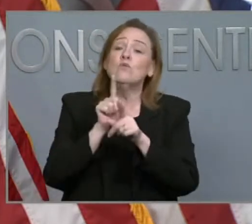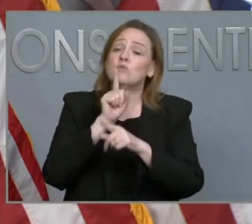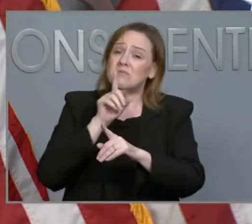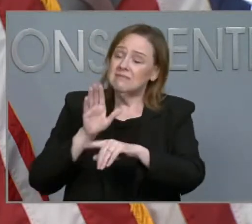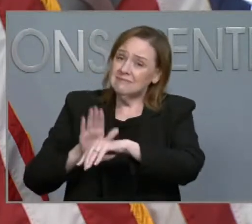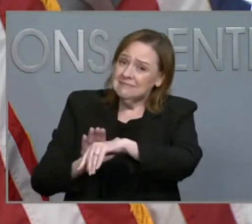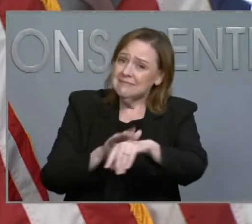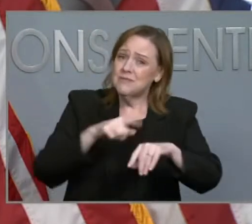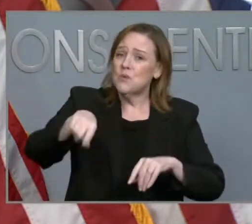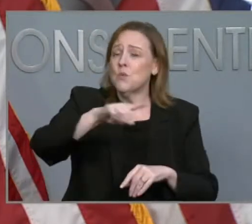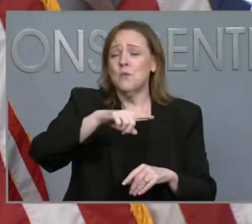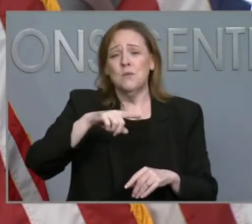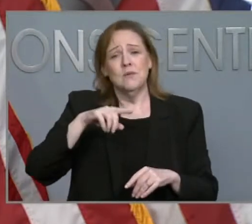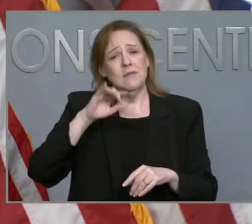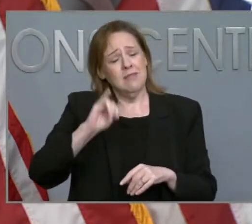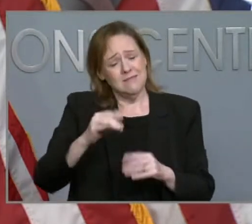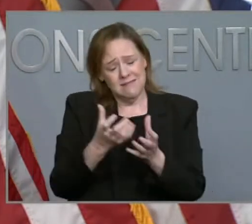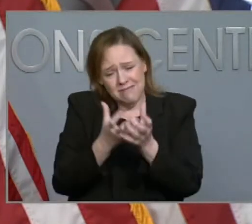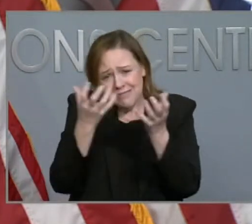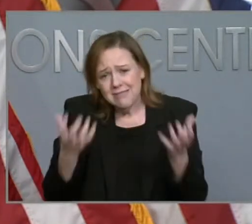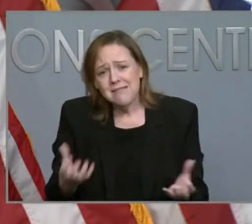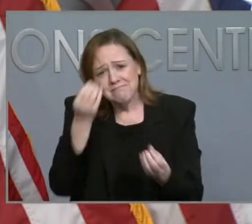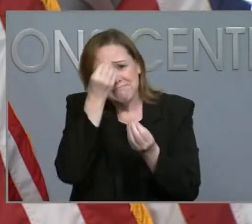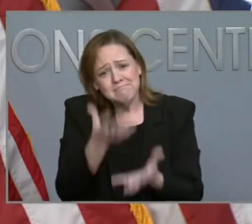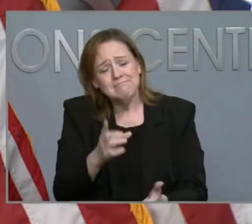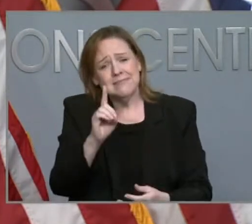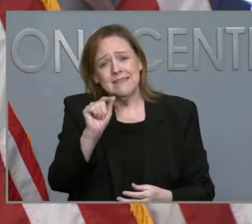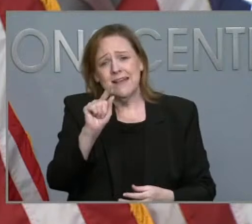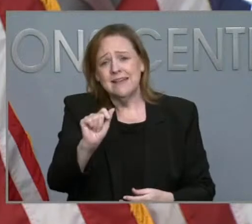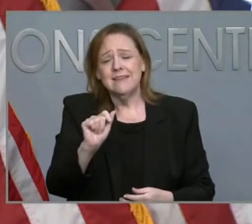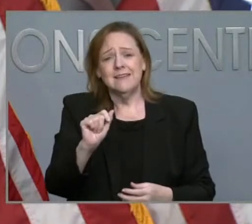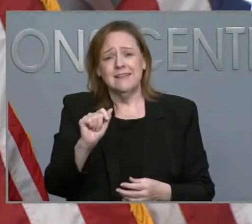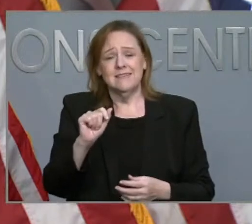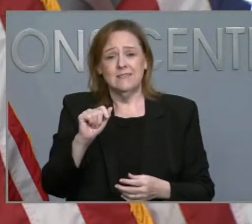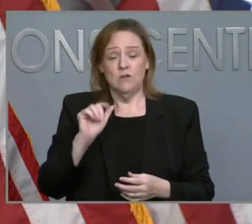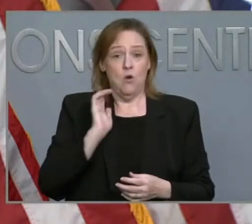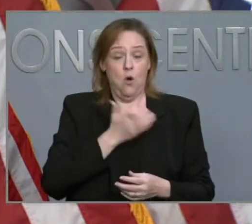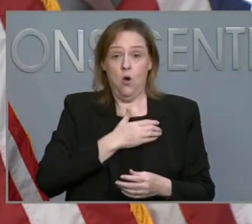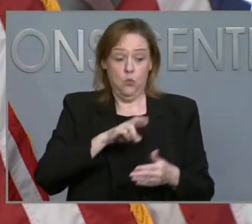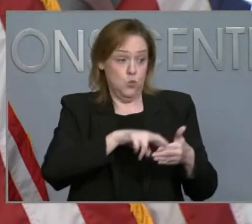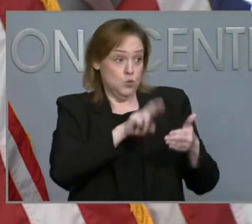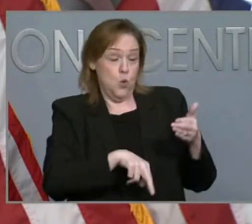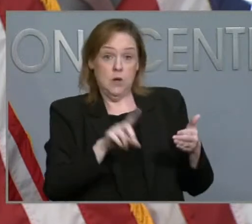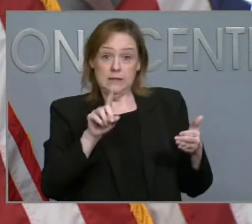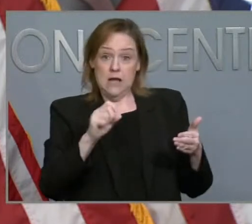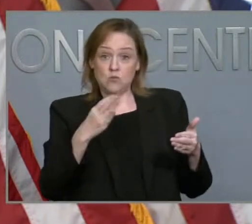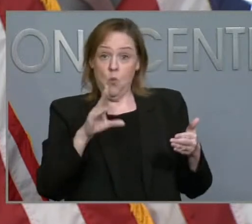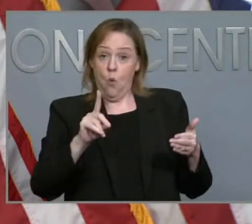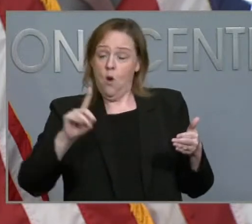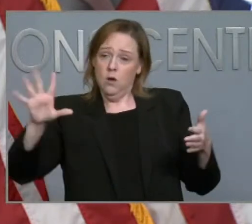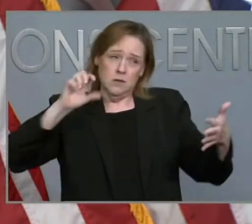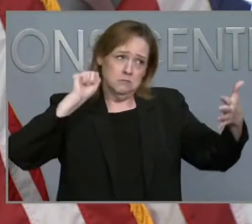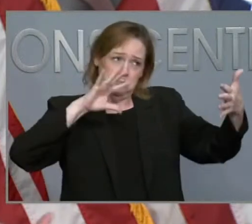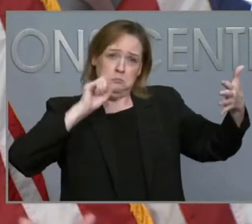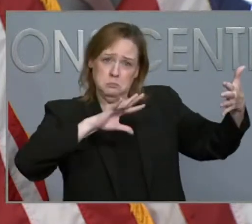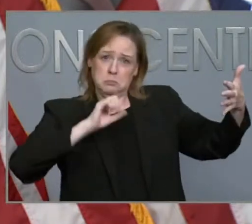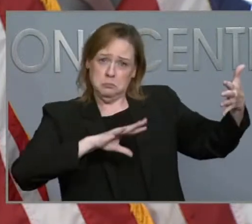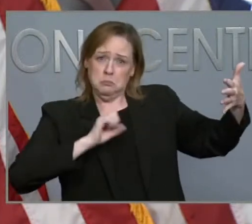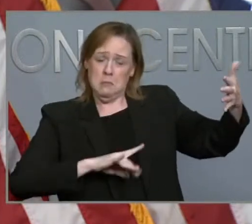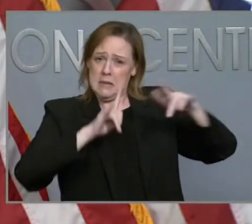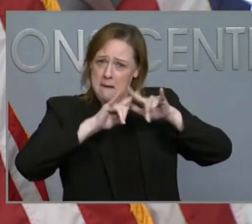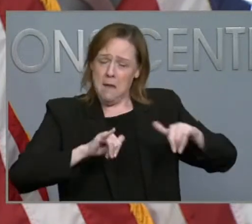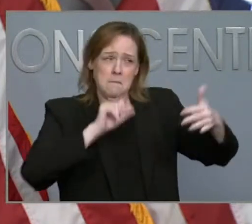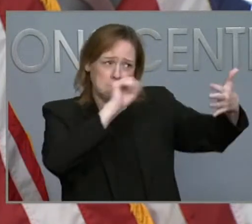that that's a large volume of data hitting our results dashboard at the same time. So just like